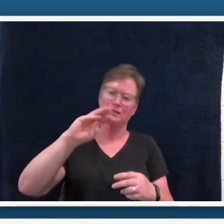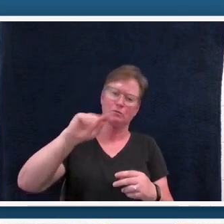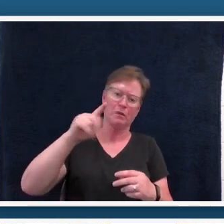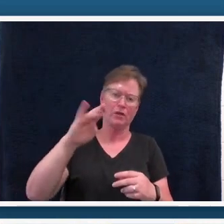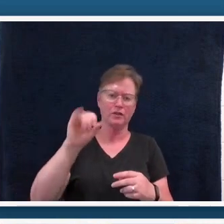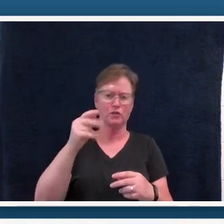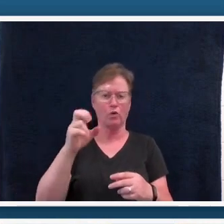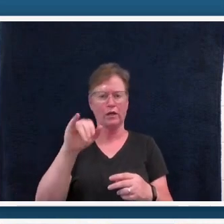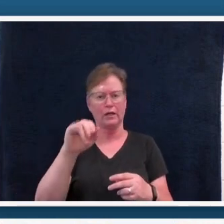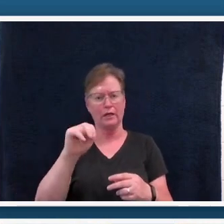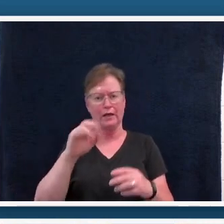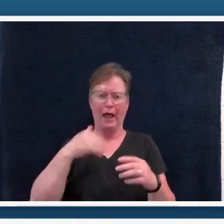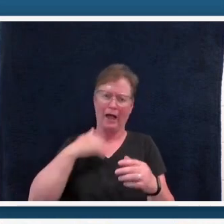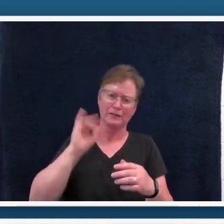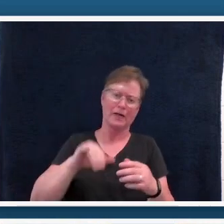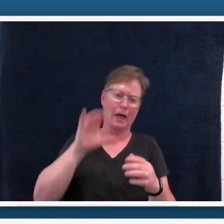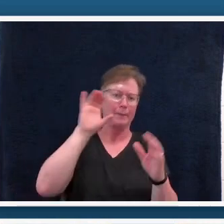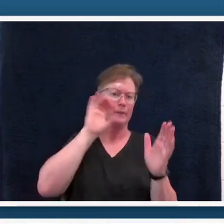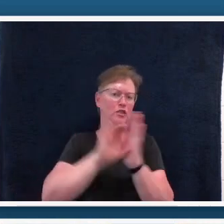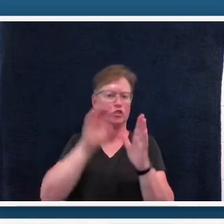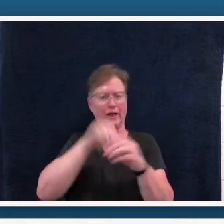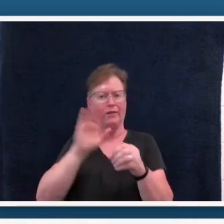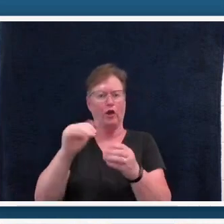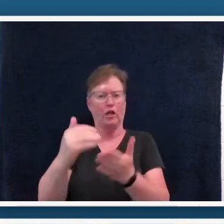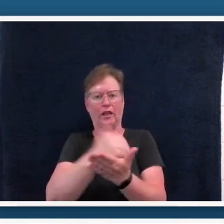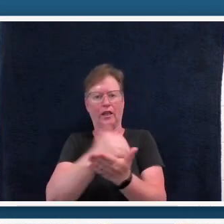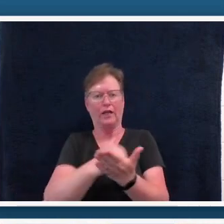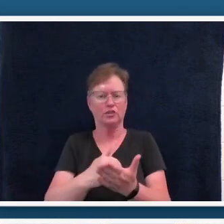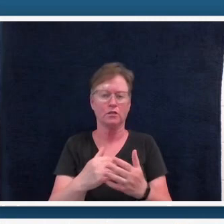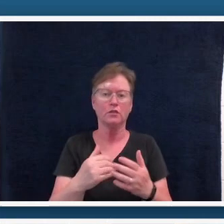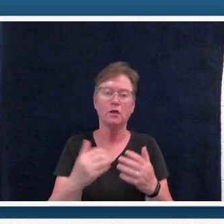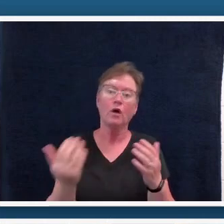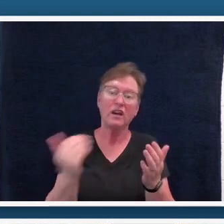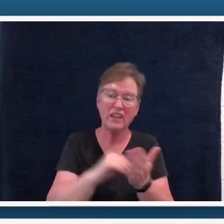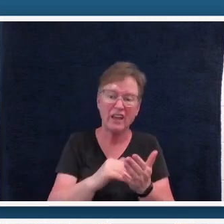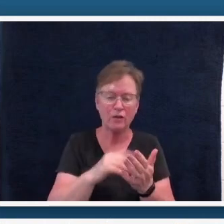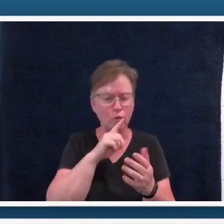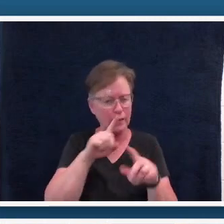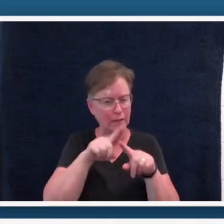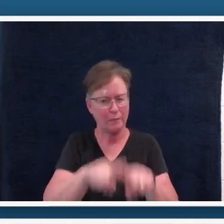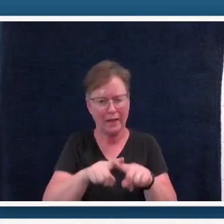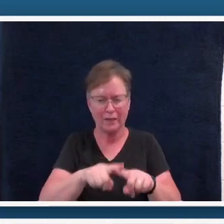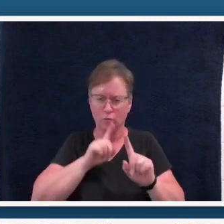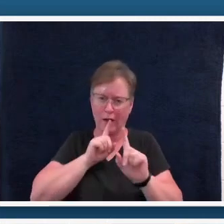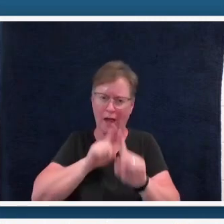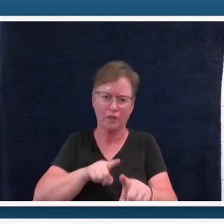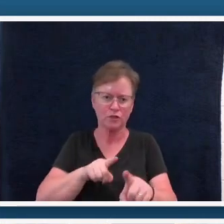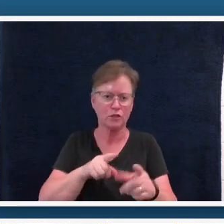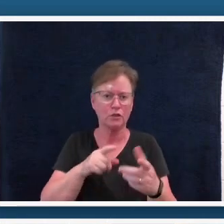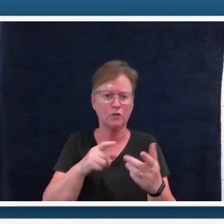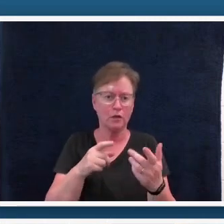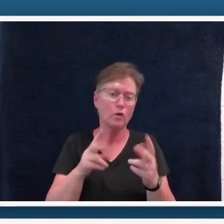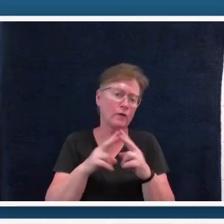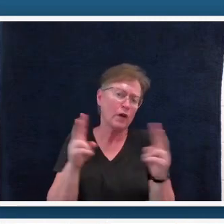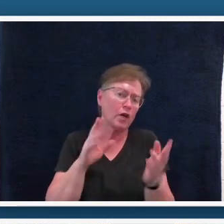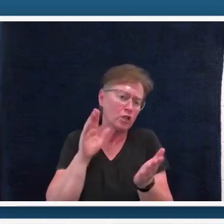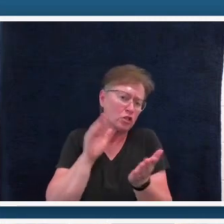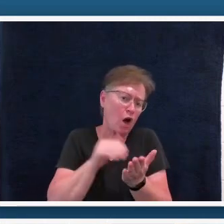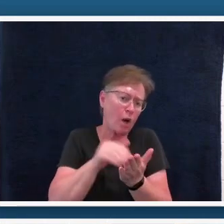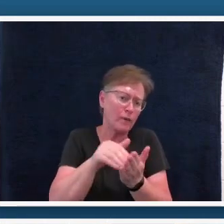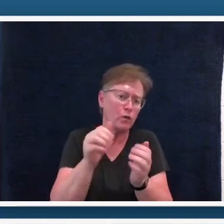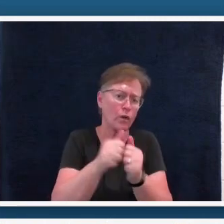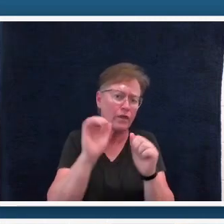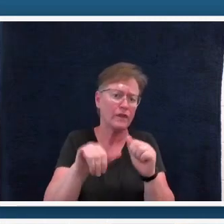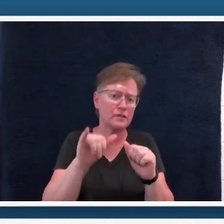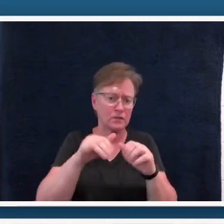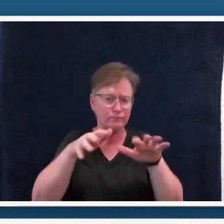mixed reactions depending on. This is actually pretty common with this body of work. Again, as murals